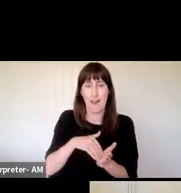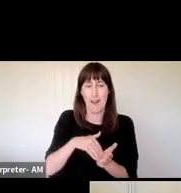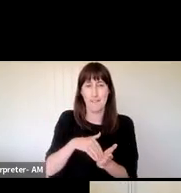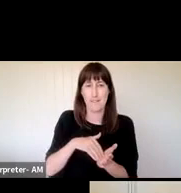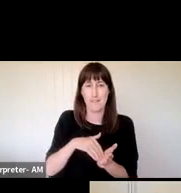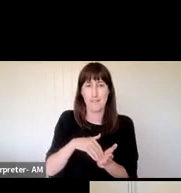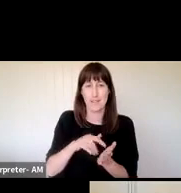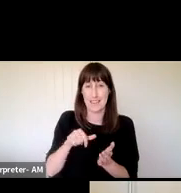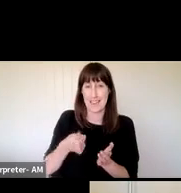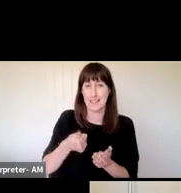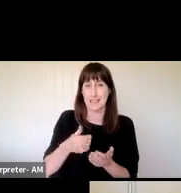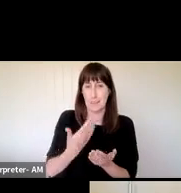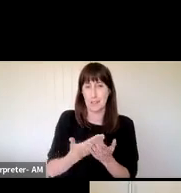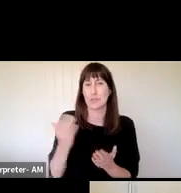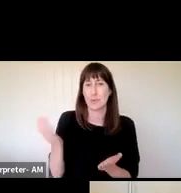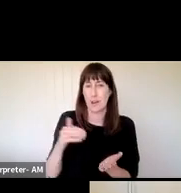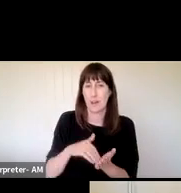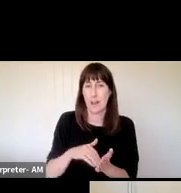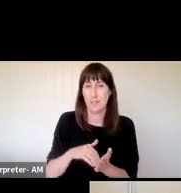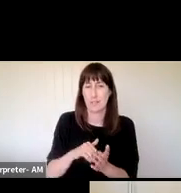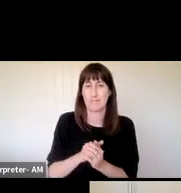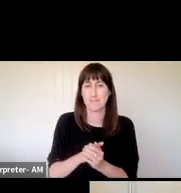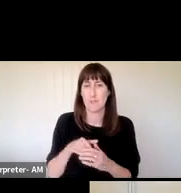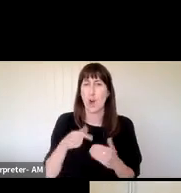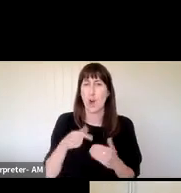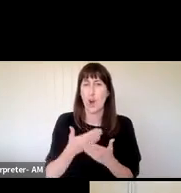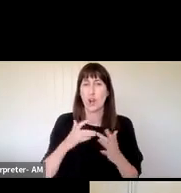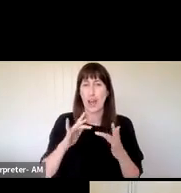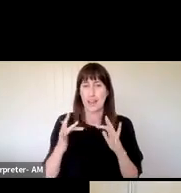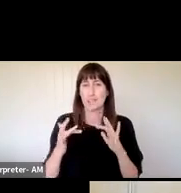they in person? They are by Zoom.